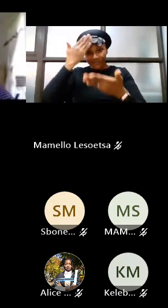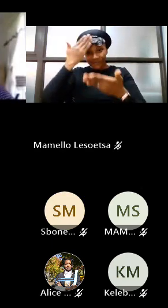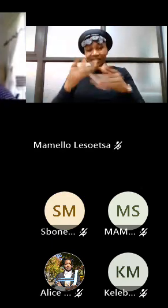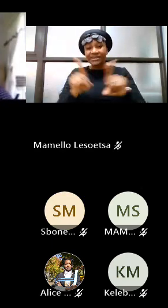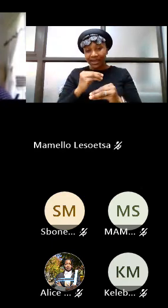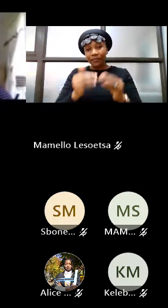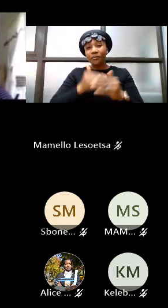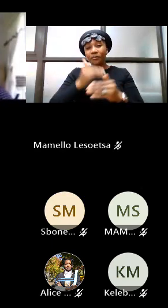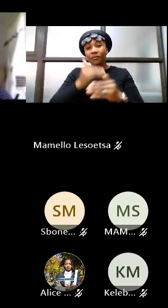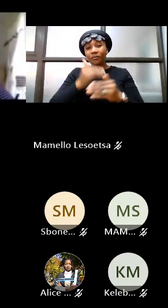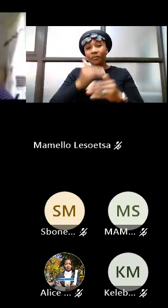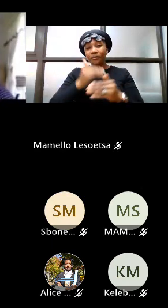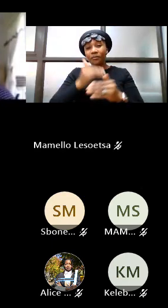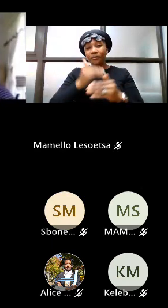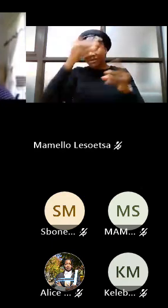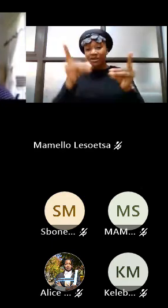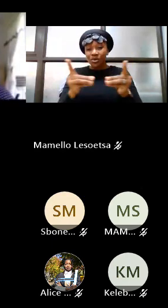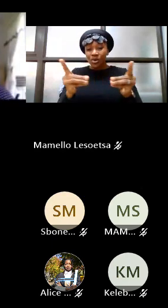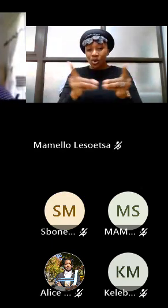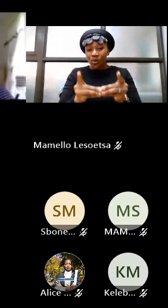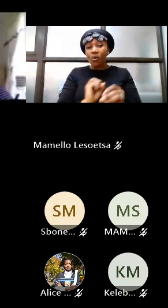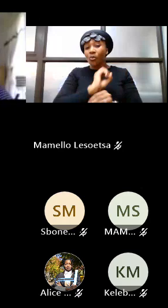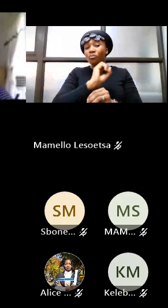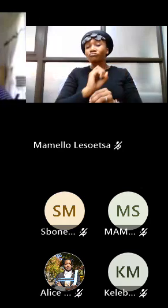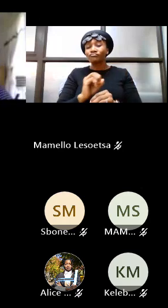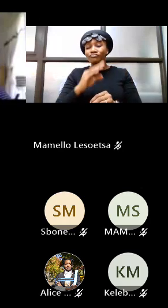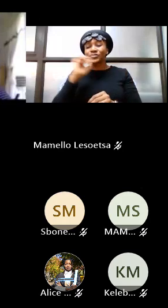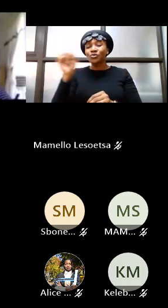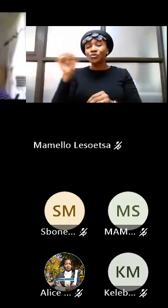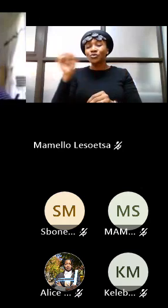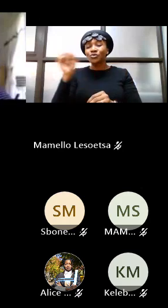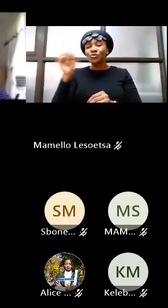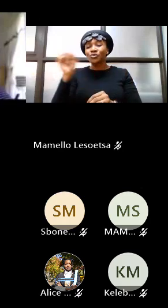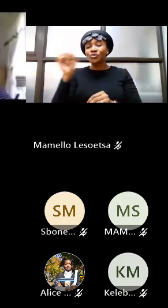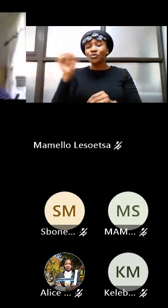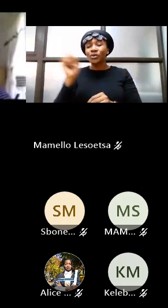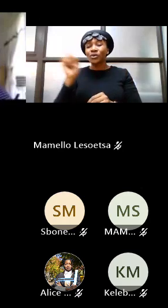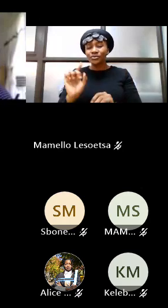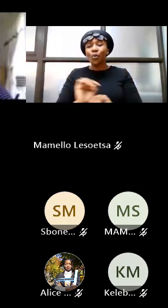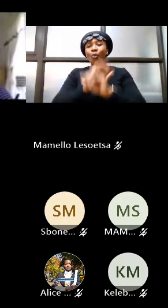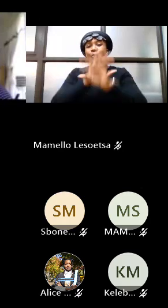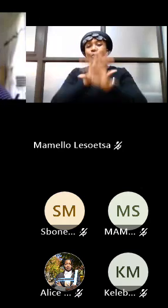that is so wonderful, I've experienced that with doing a lot of research